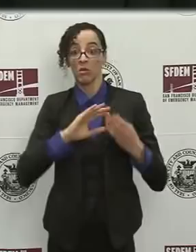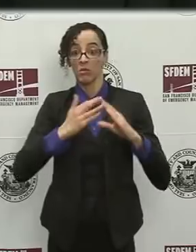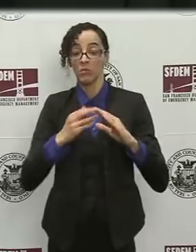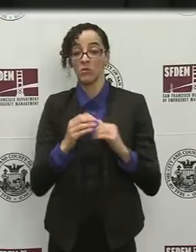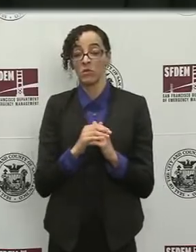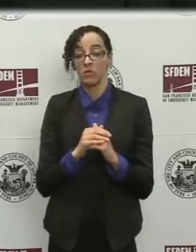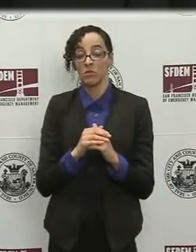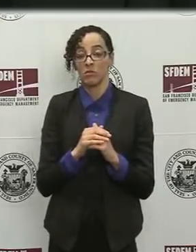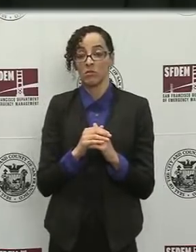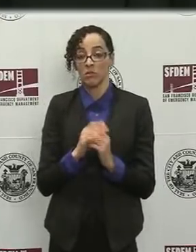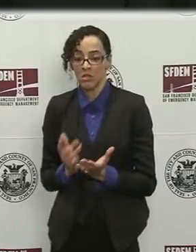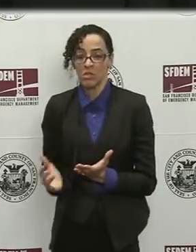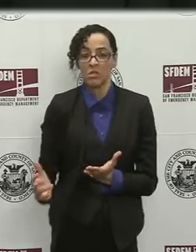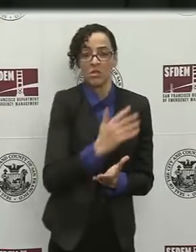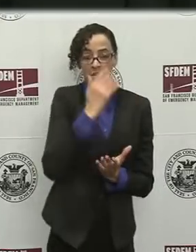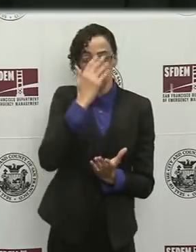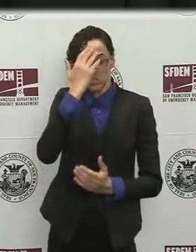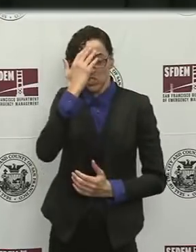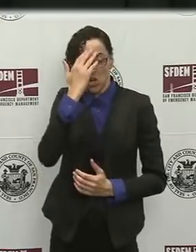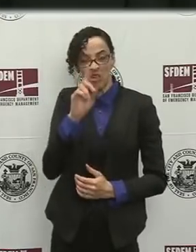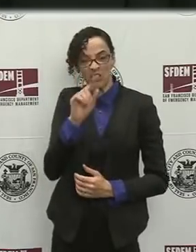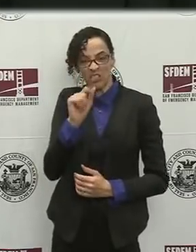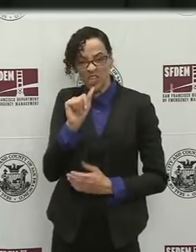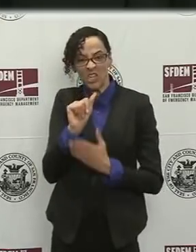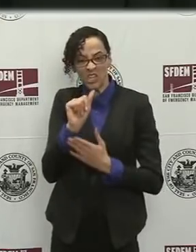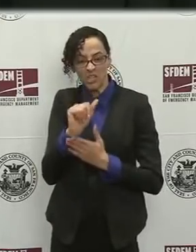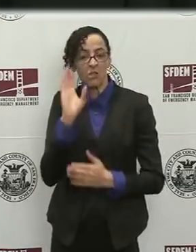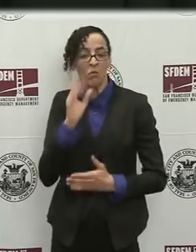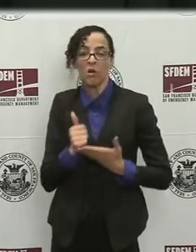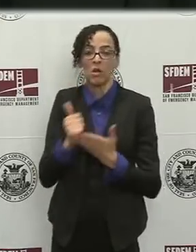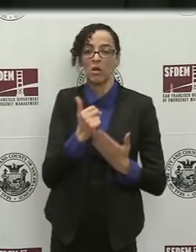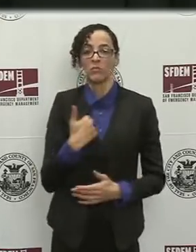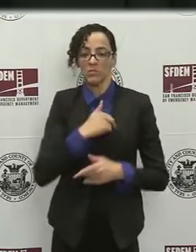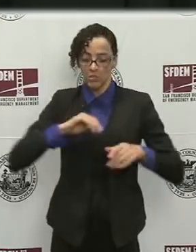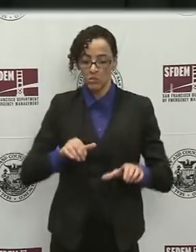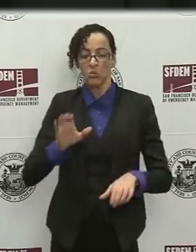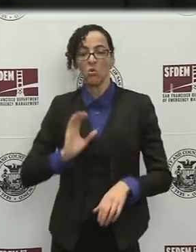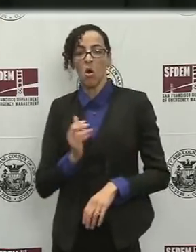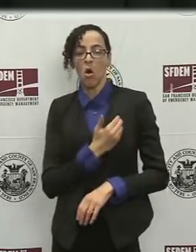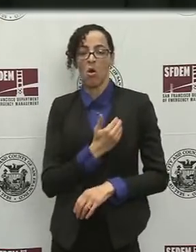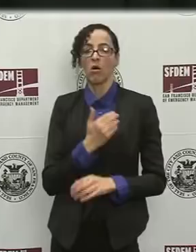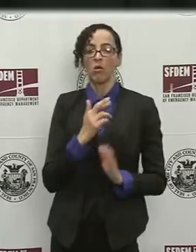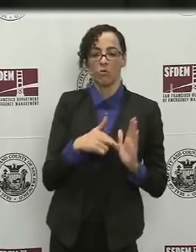do our part and see over time how the situation is changing.